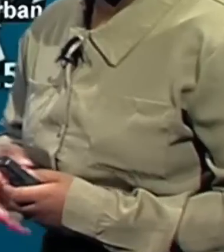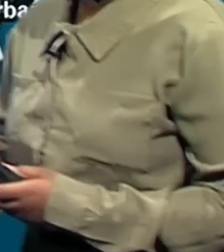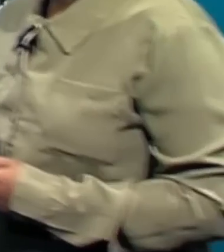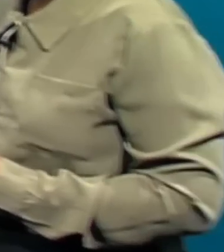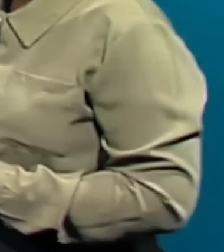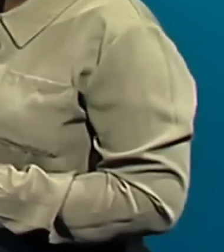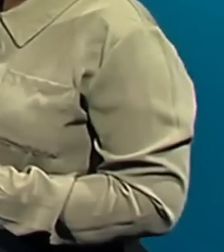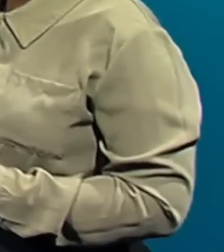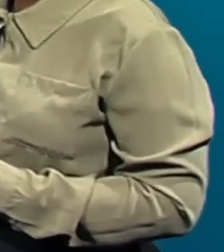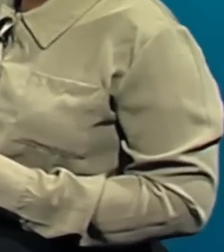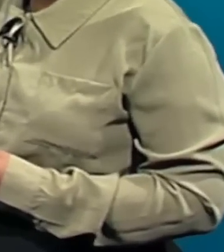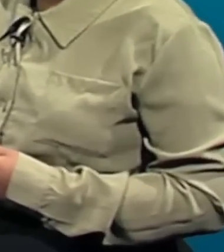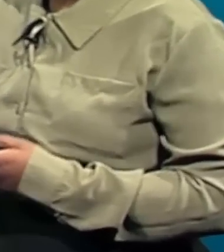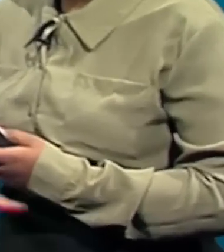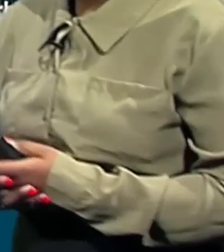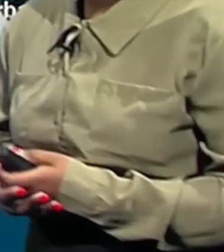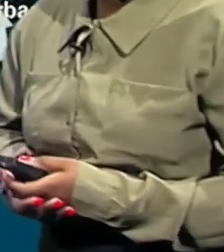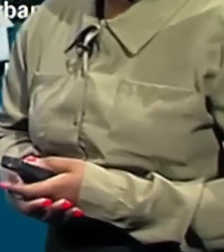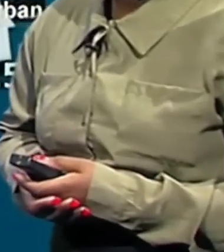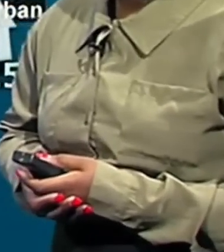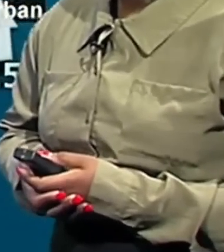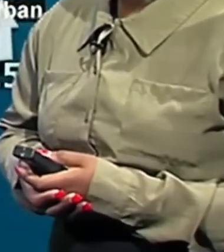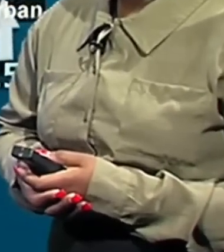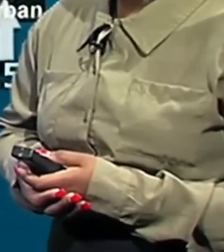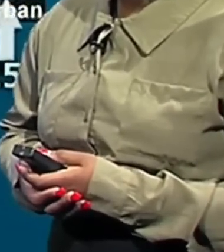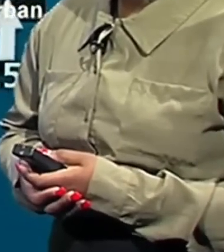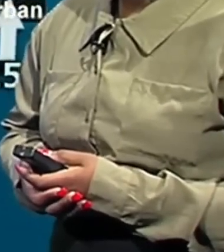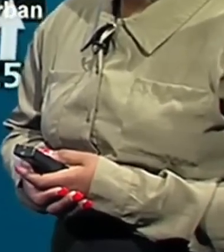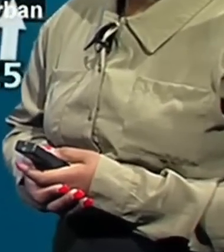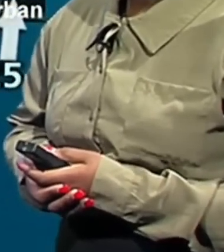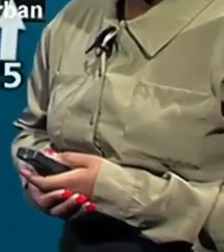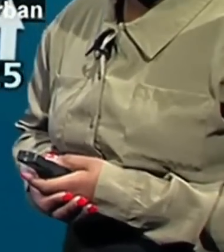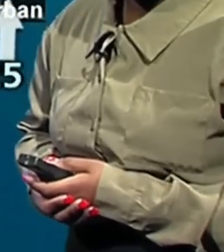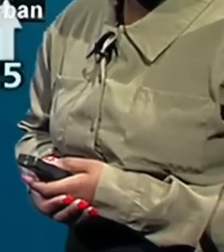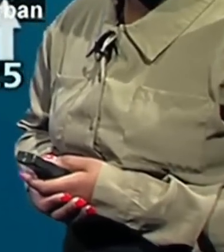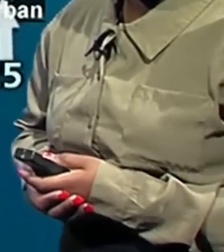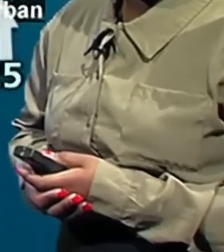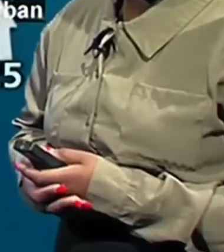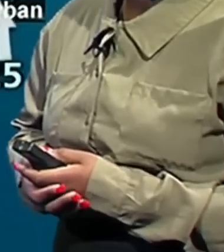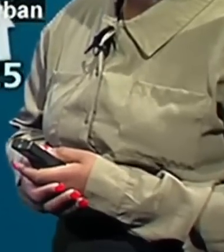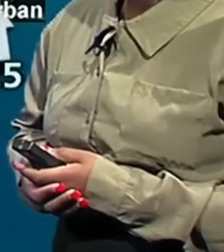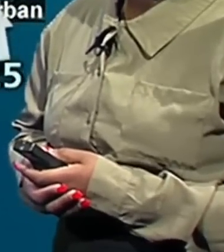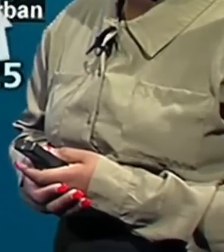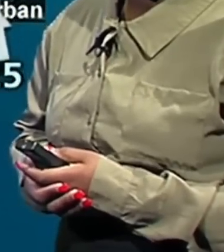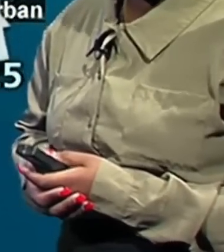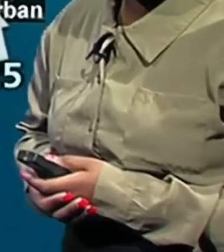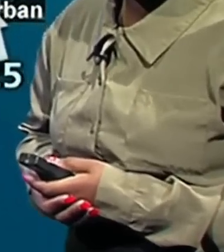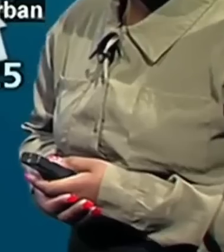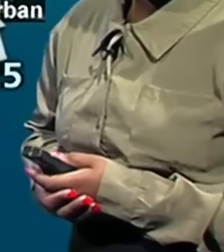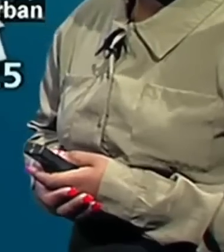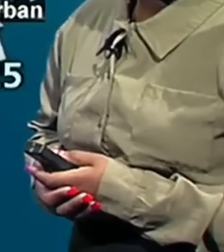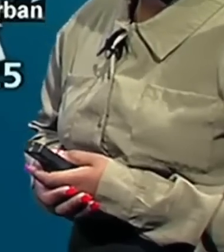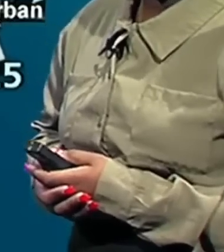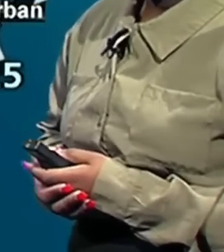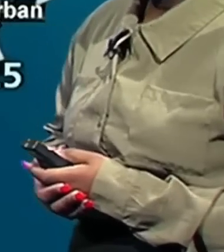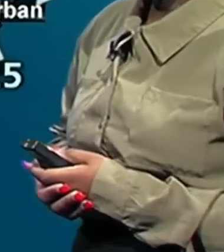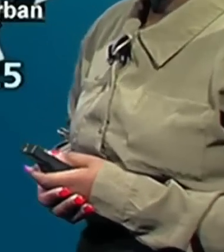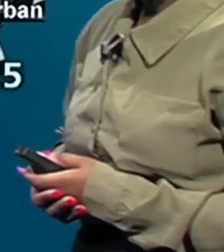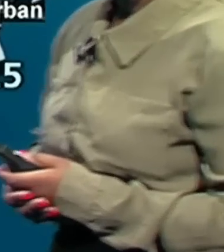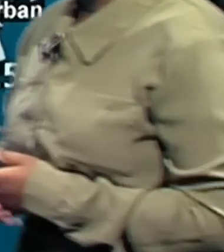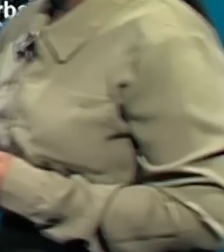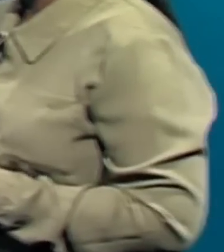tswelela ka diperesente di le 60 ka kwa profenseng ya ka kwa mono Johannesburg mme go tla thiba lefale ka diperesente